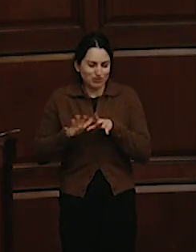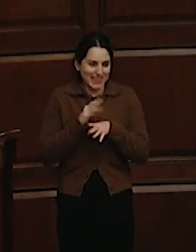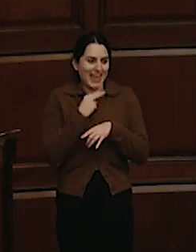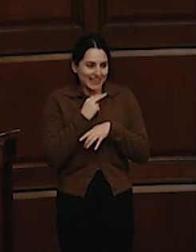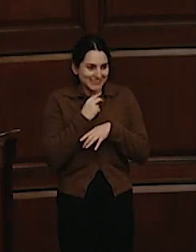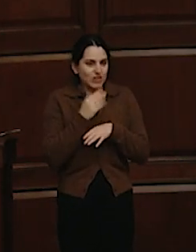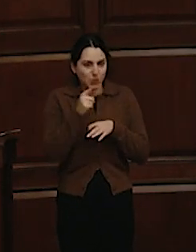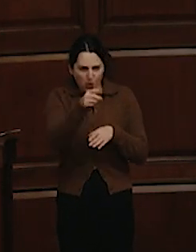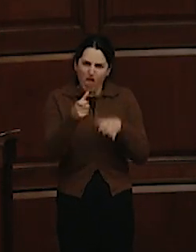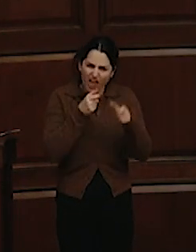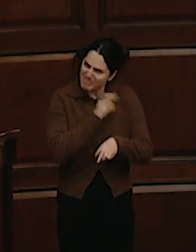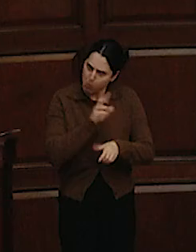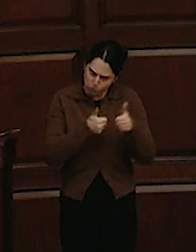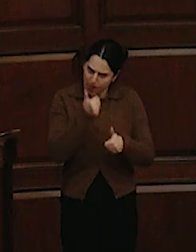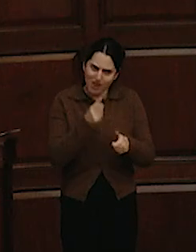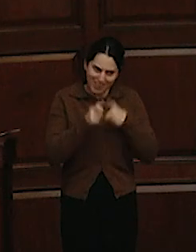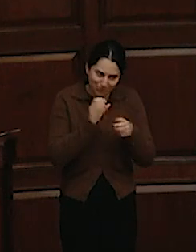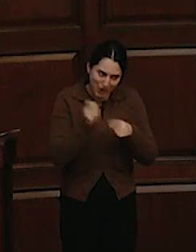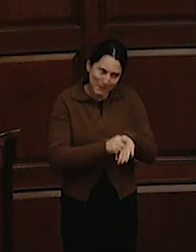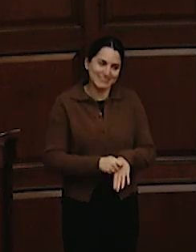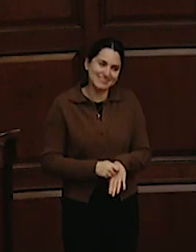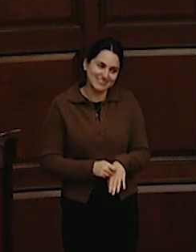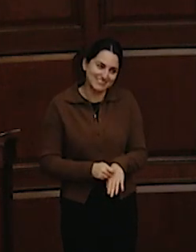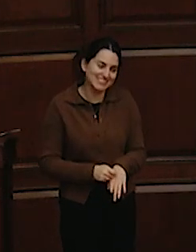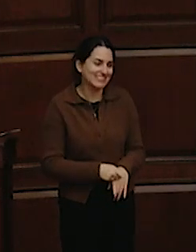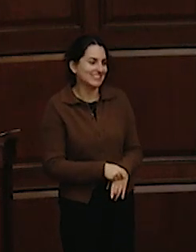very, very well. And the